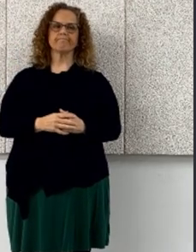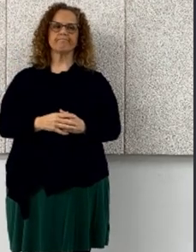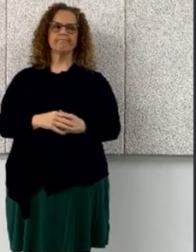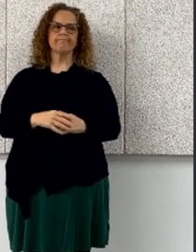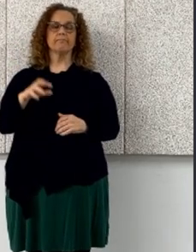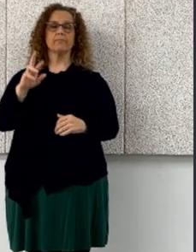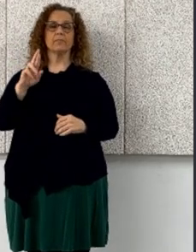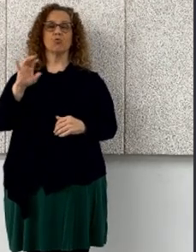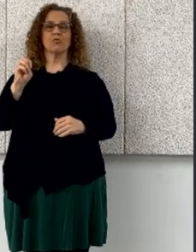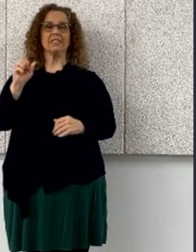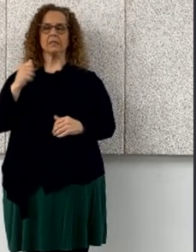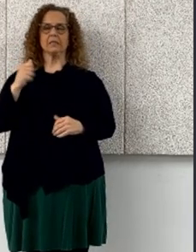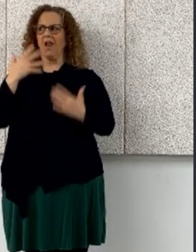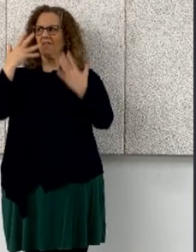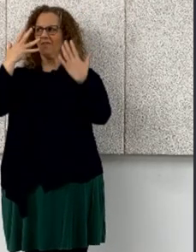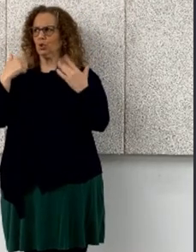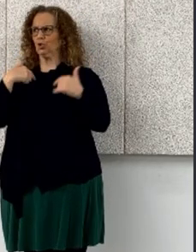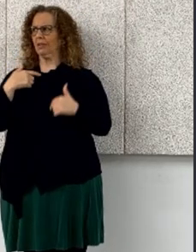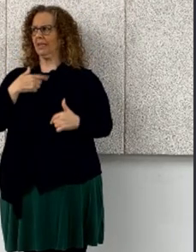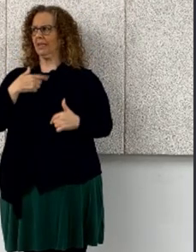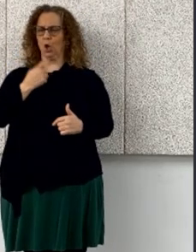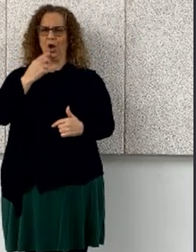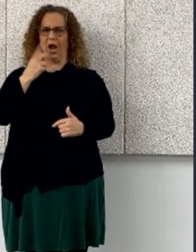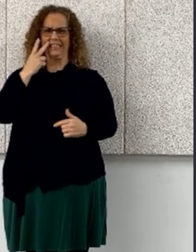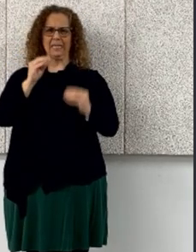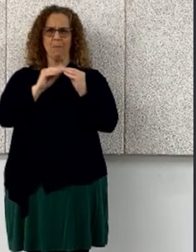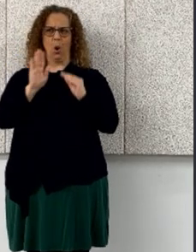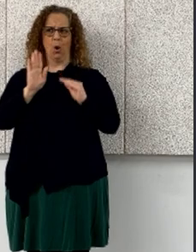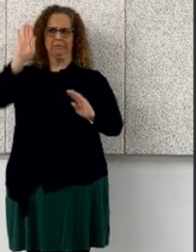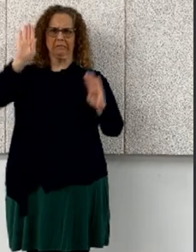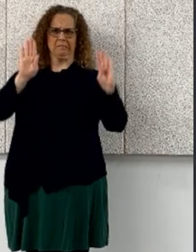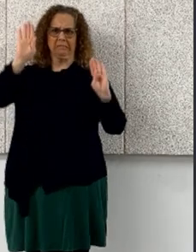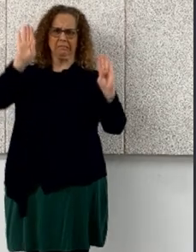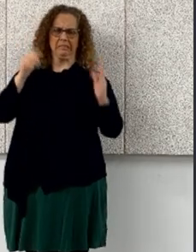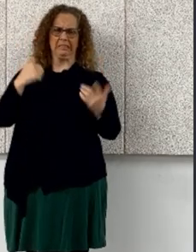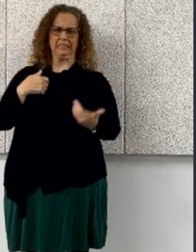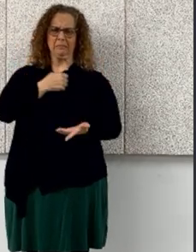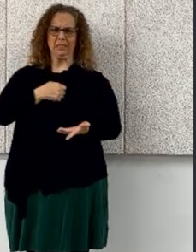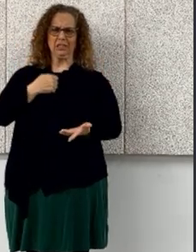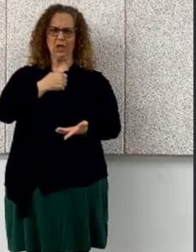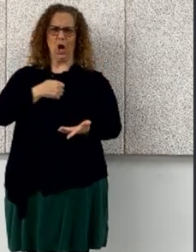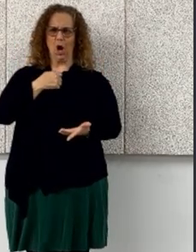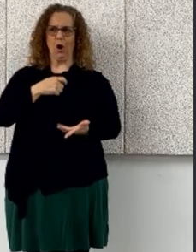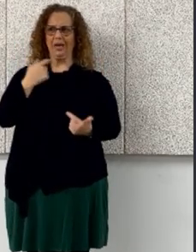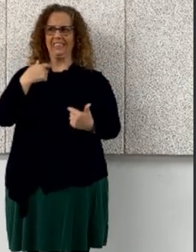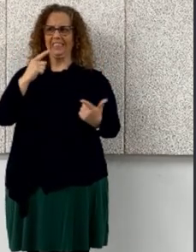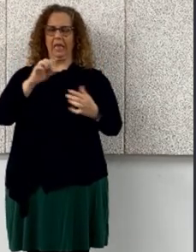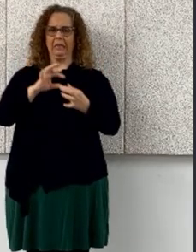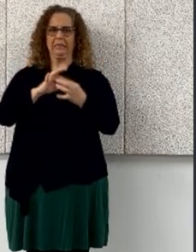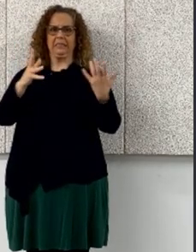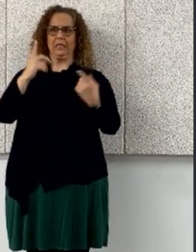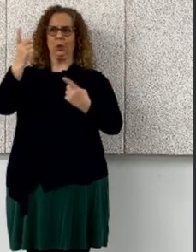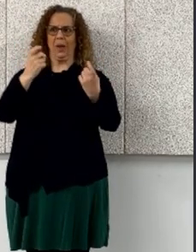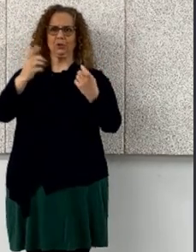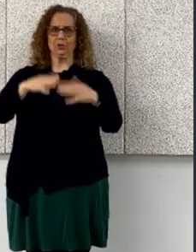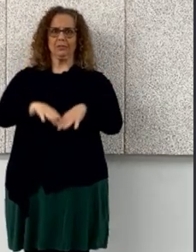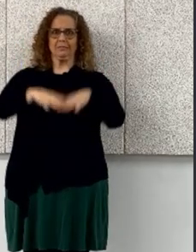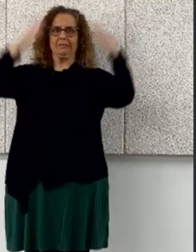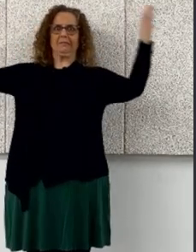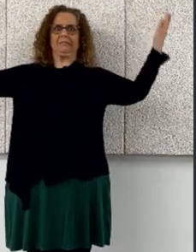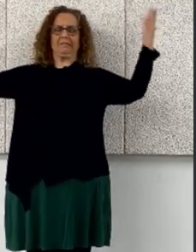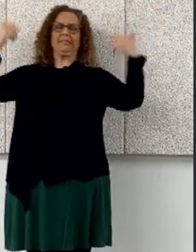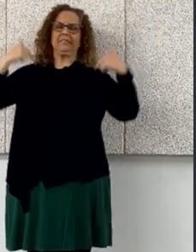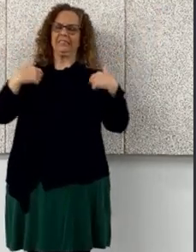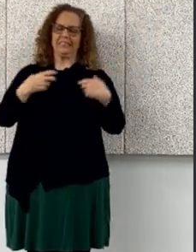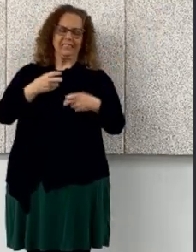Unfortunately, folks, I'm sorry, I see more hands. I know we've sort of like unleashed a beast here. we have a very